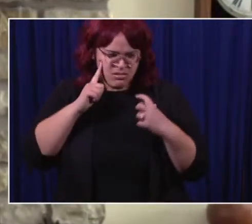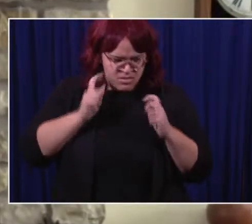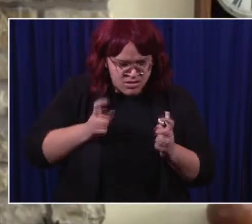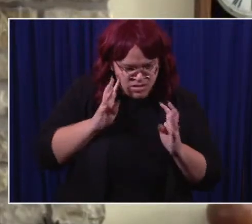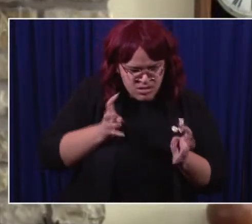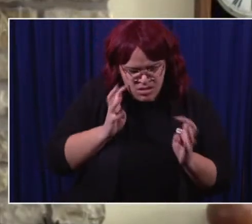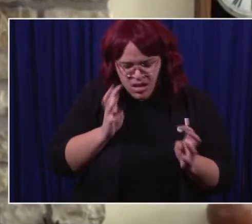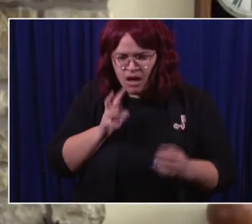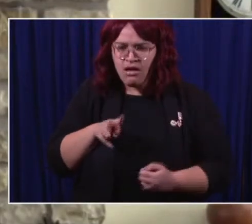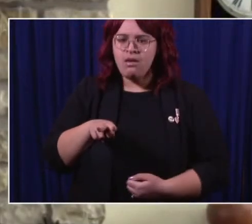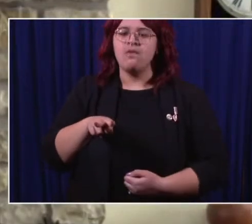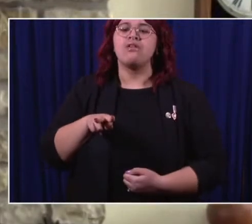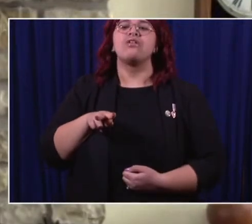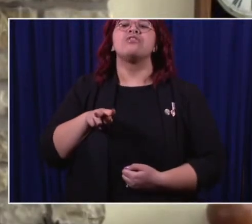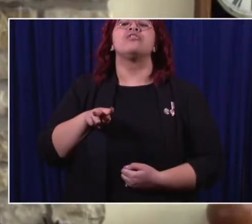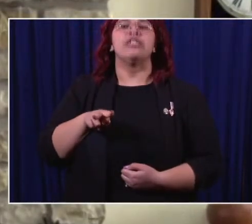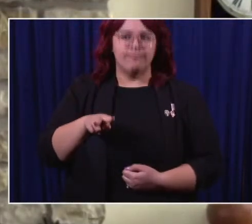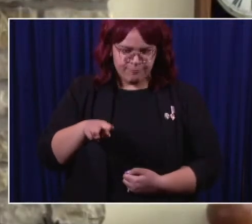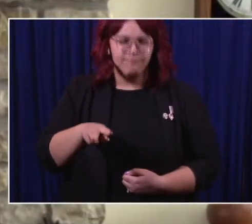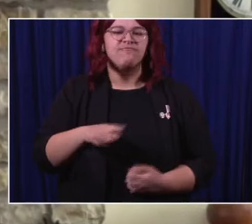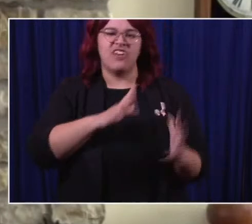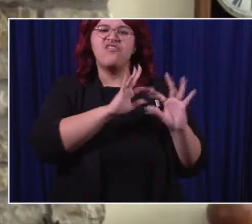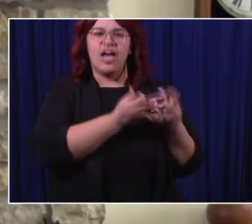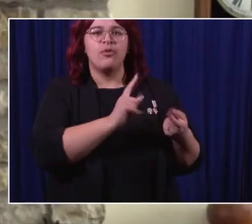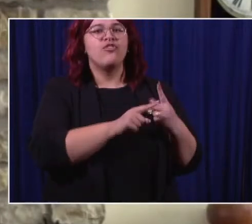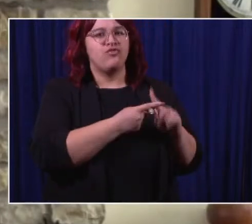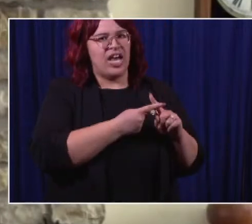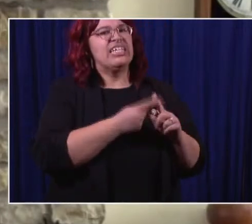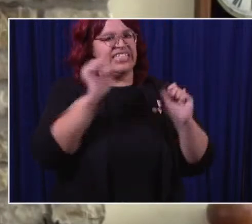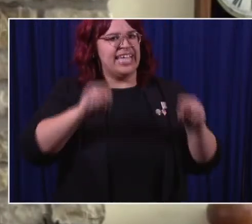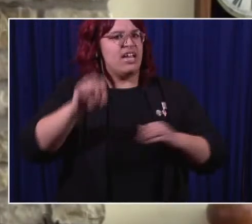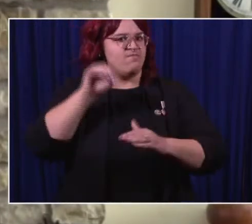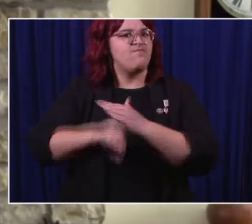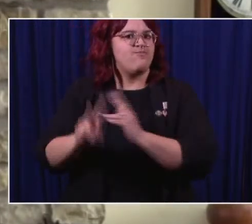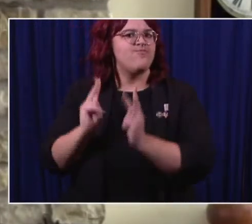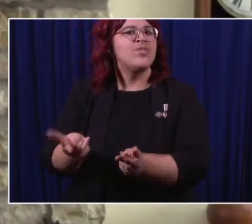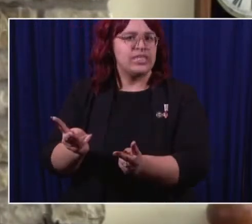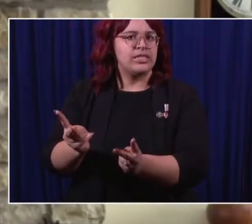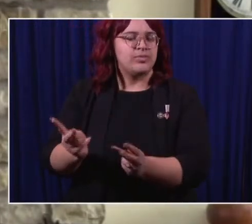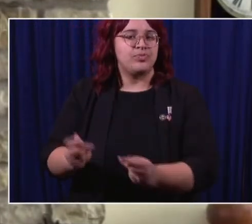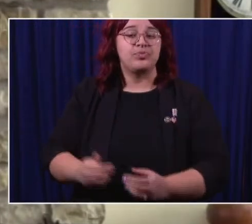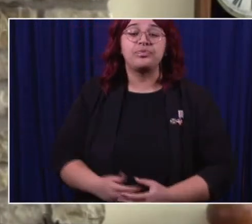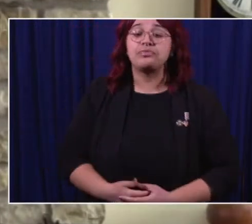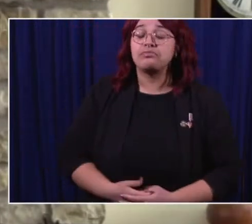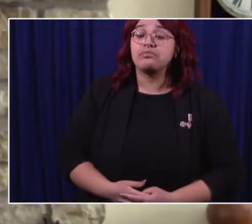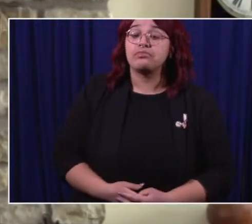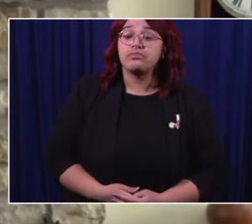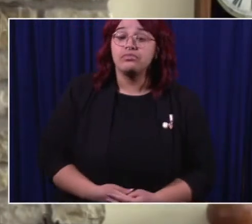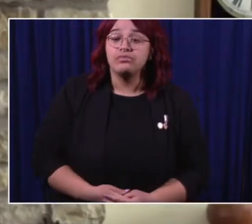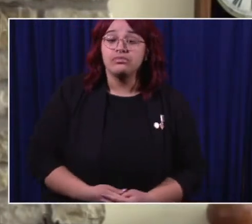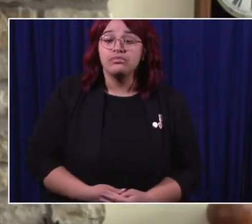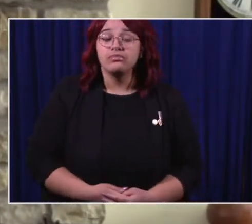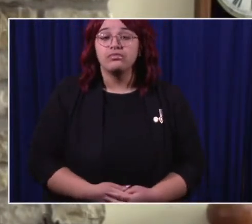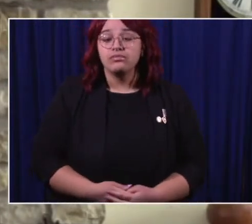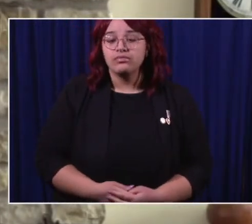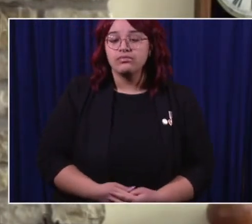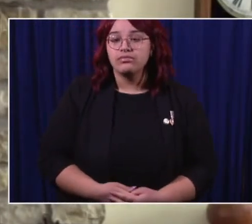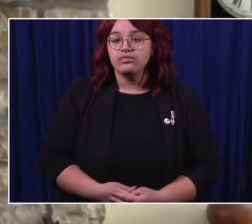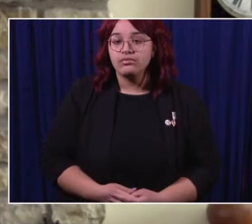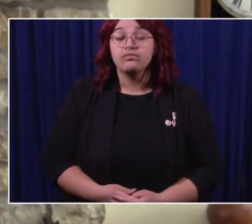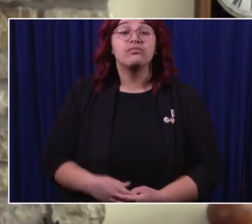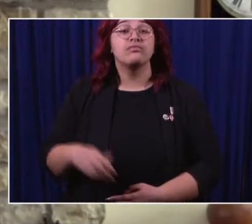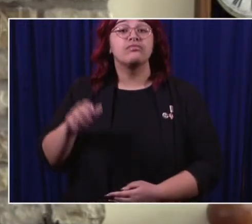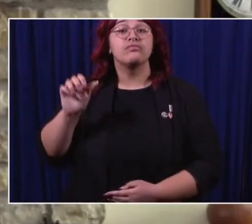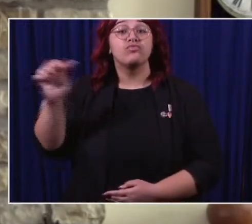situations where a compassionate care visit should be facilitated could include the following. A resident who has been readmitted to the